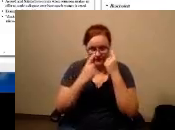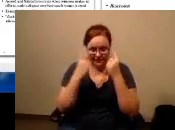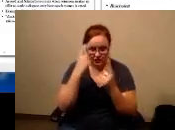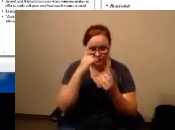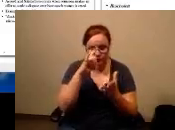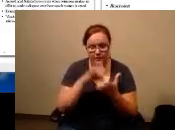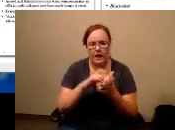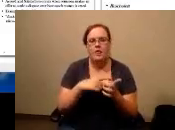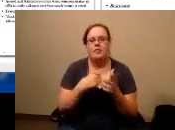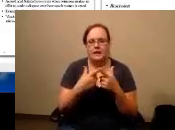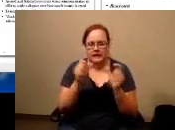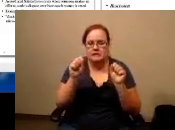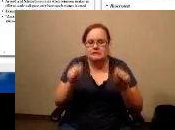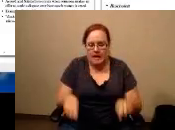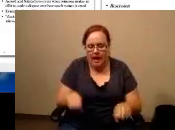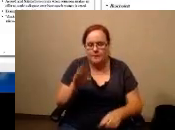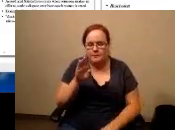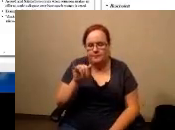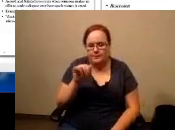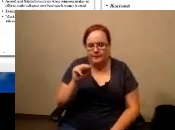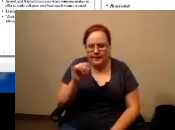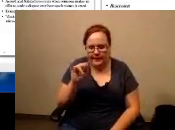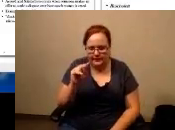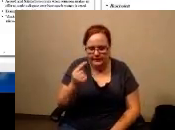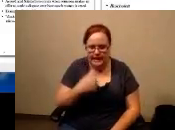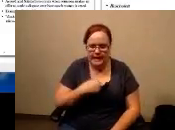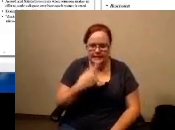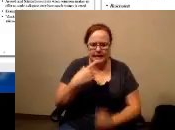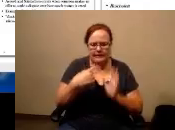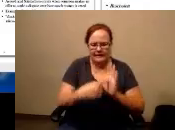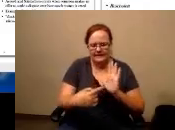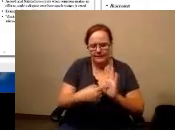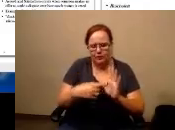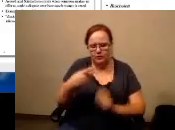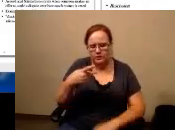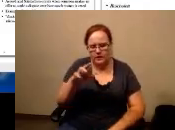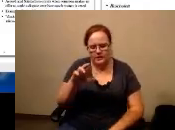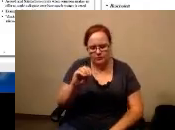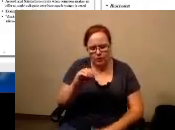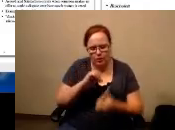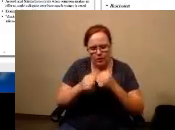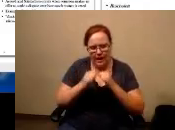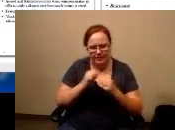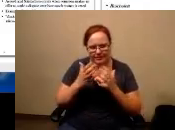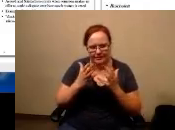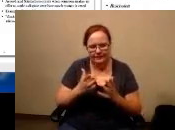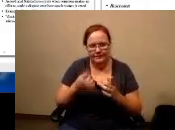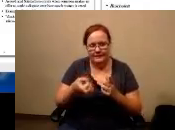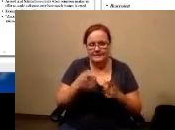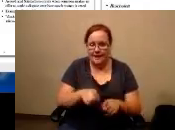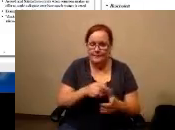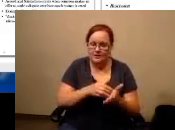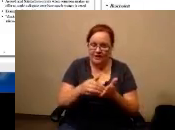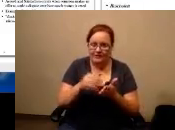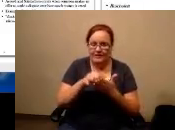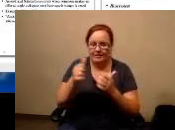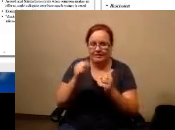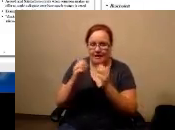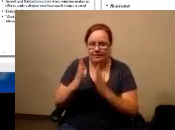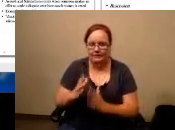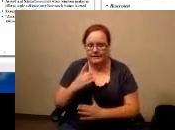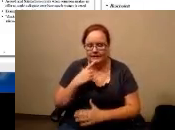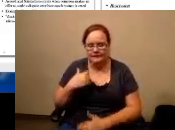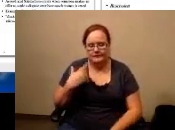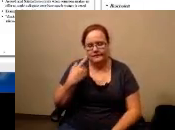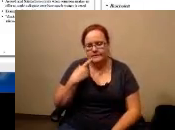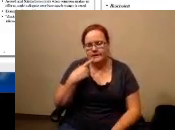it can be binding. Now, I say the example is pro athletes. This happens quite a bit, where an athlete has, let's say, 2